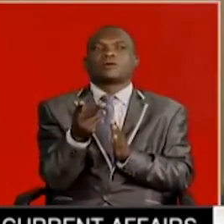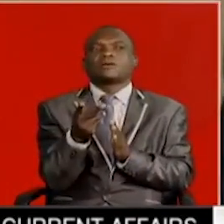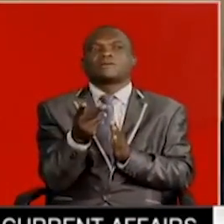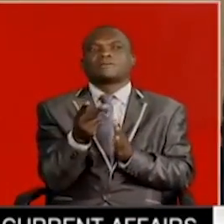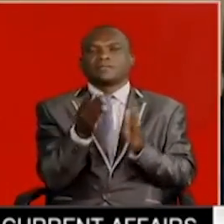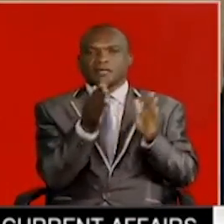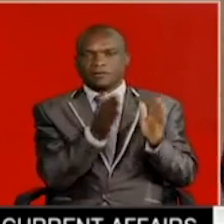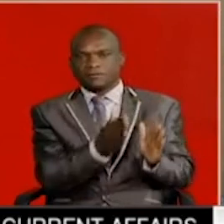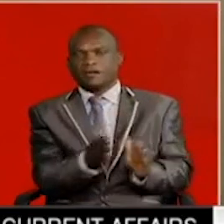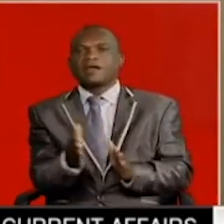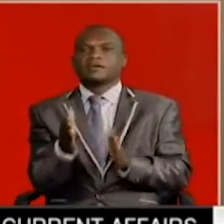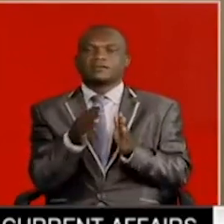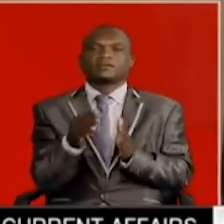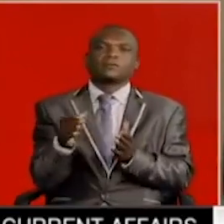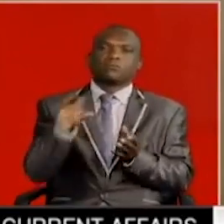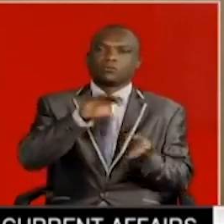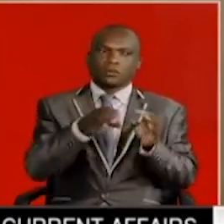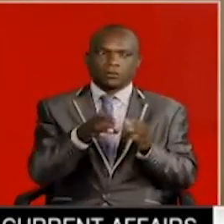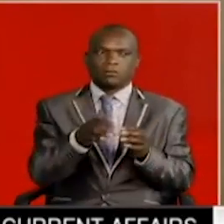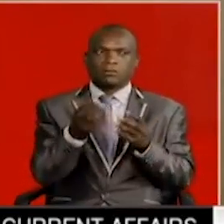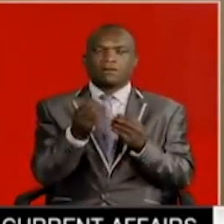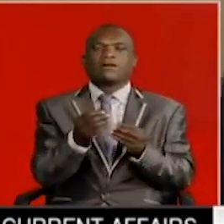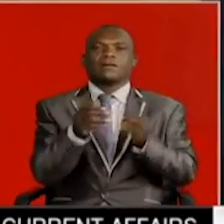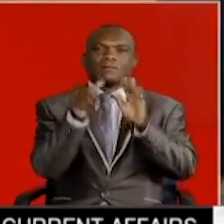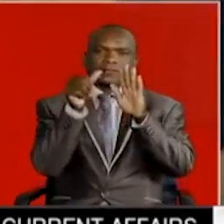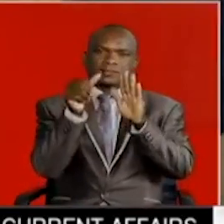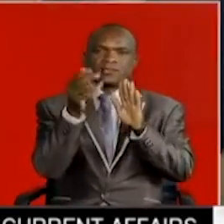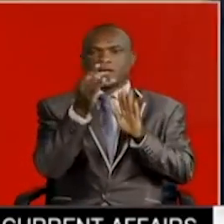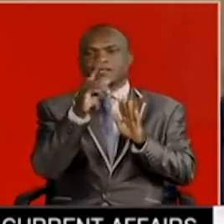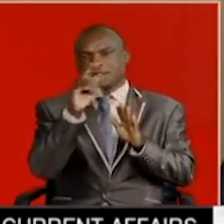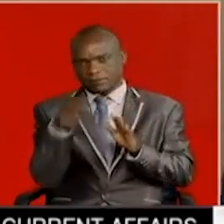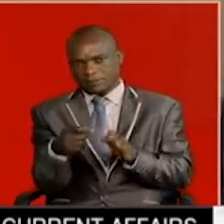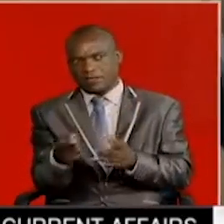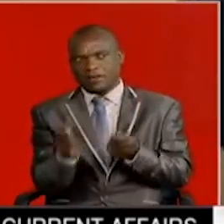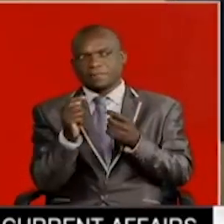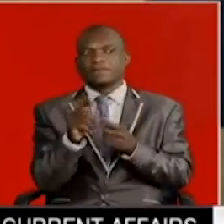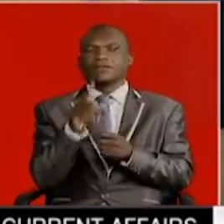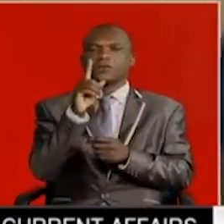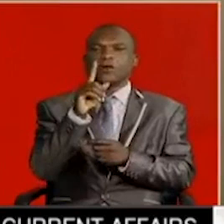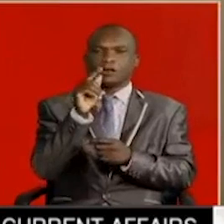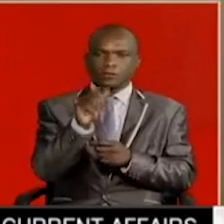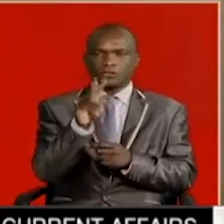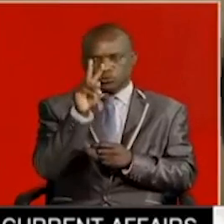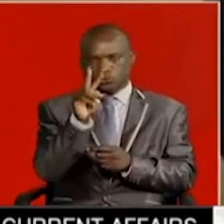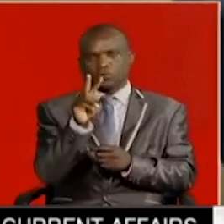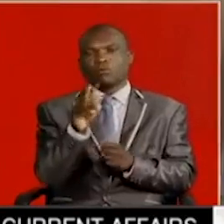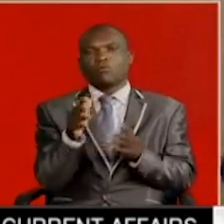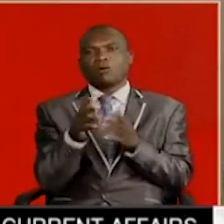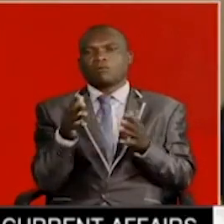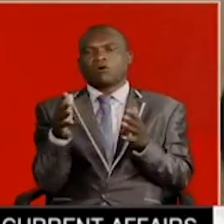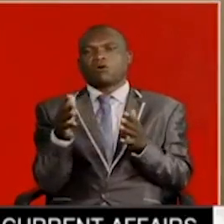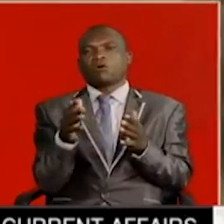batches. The next, I think it will be 600,000 and then 1.2, and we are hoping to be